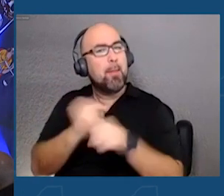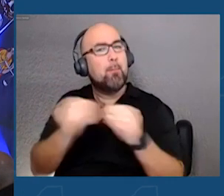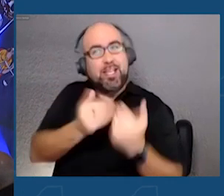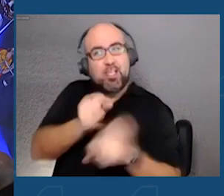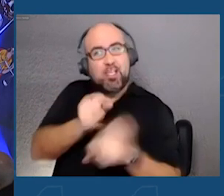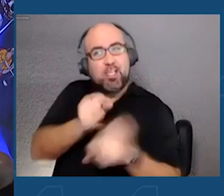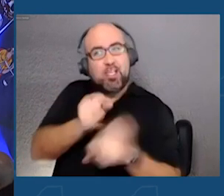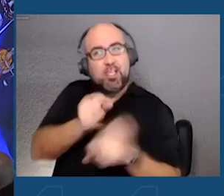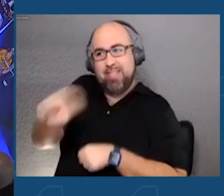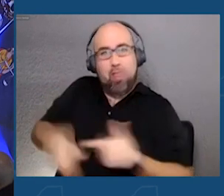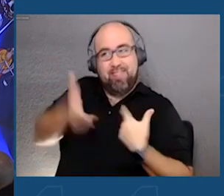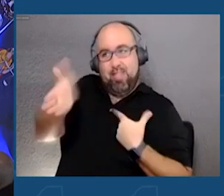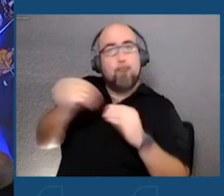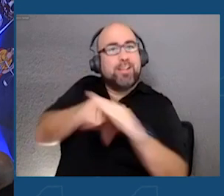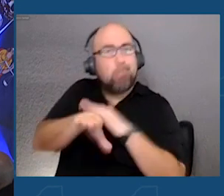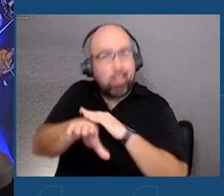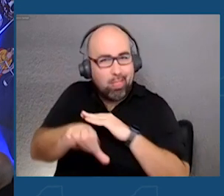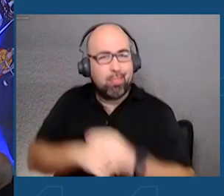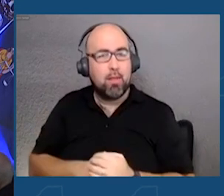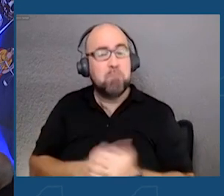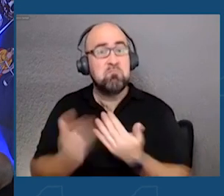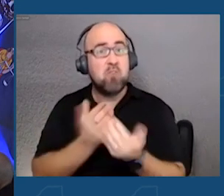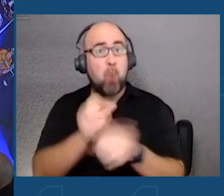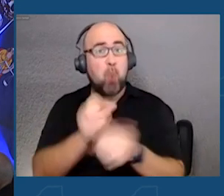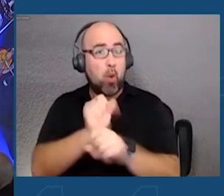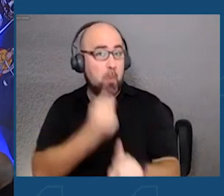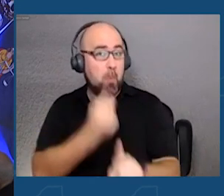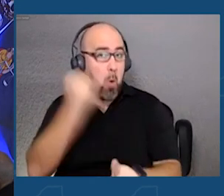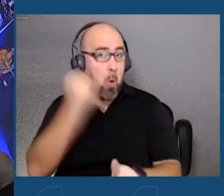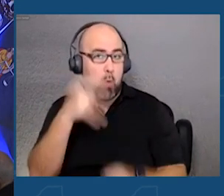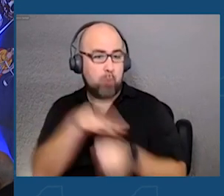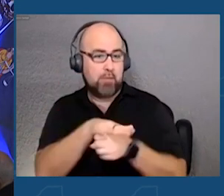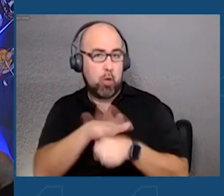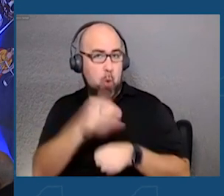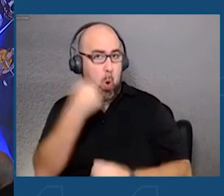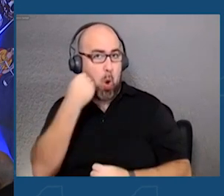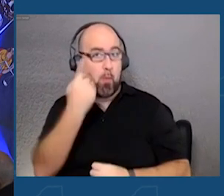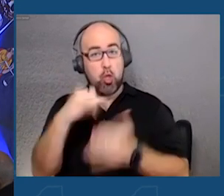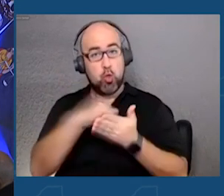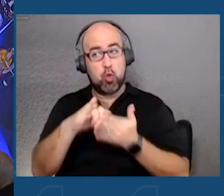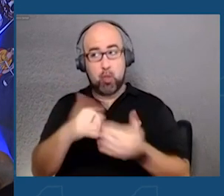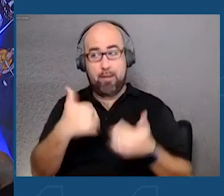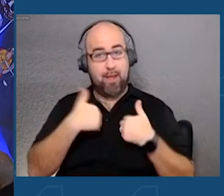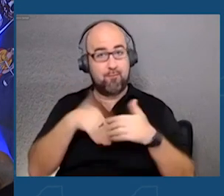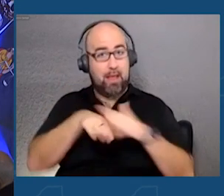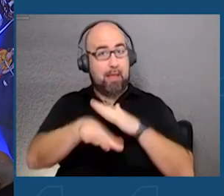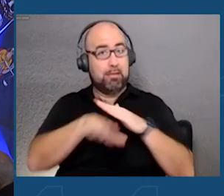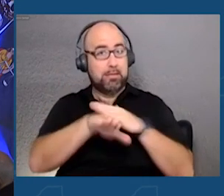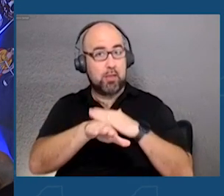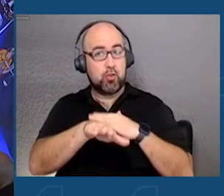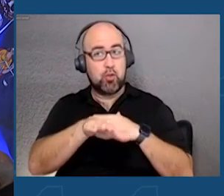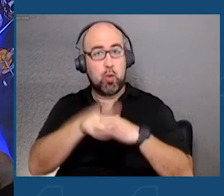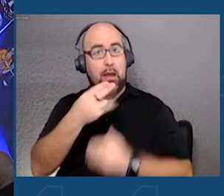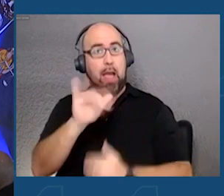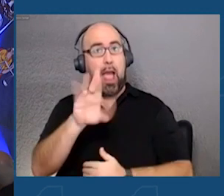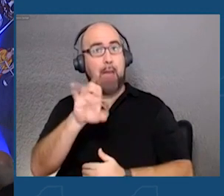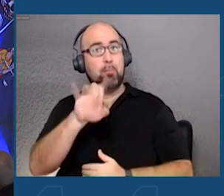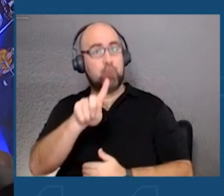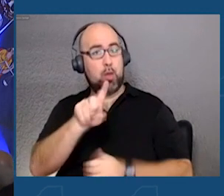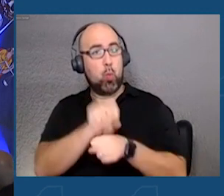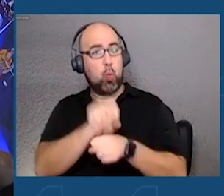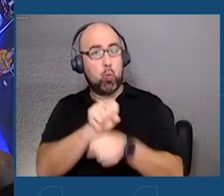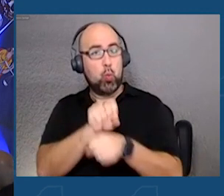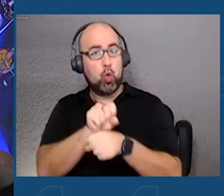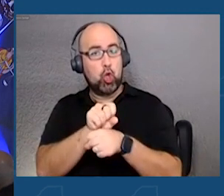home, if you're one of the New Yorkers who have access to a hybrid work environment, making it easier to work from home, thinking about